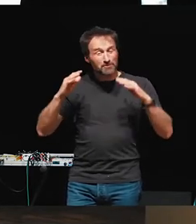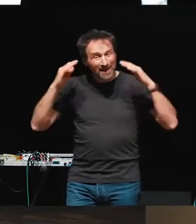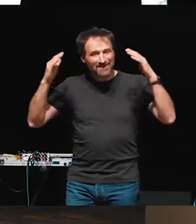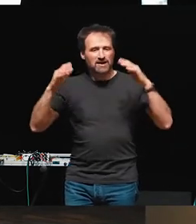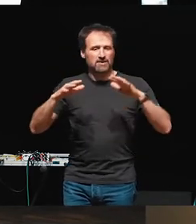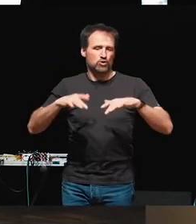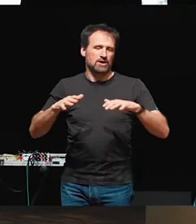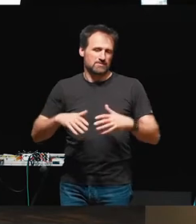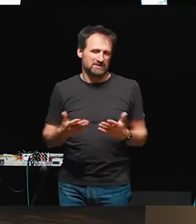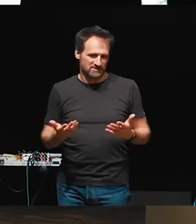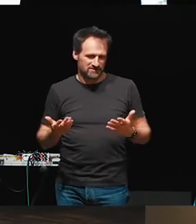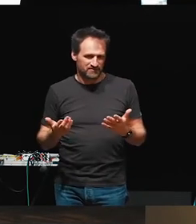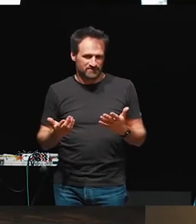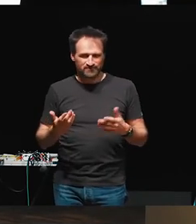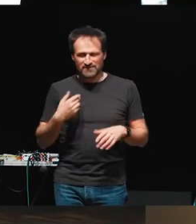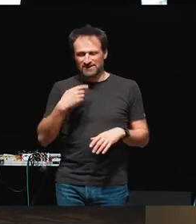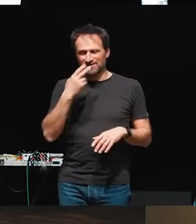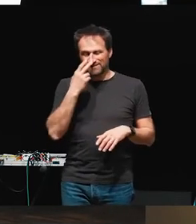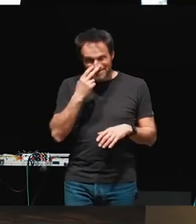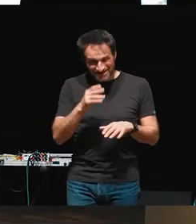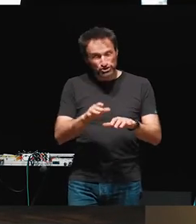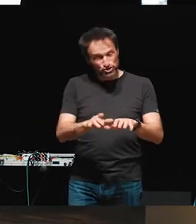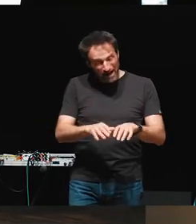in Clojure to write code that writes code.